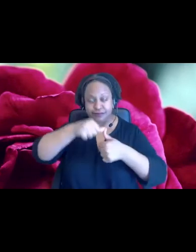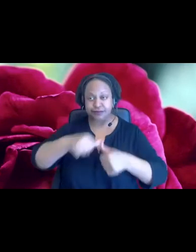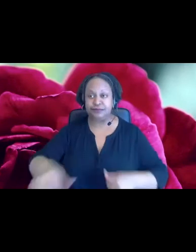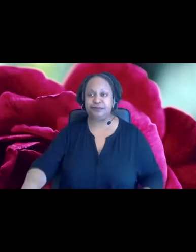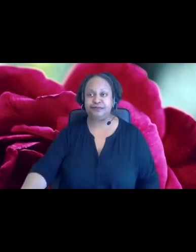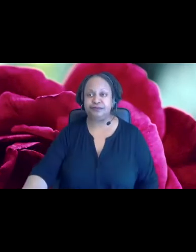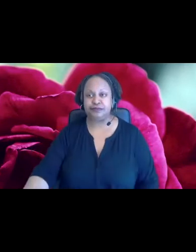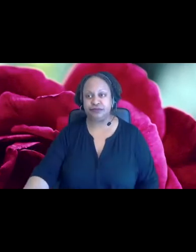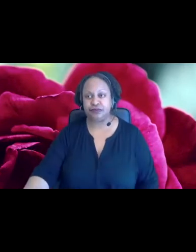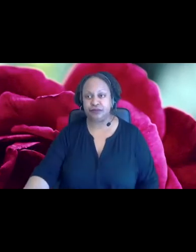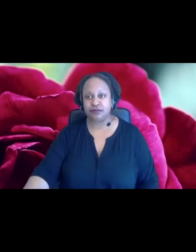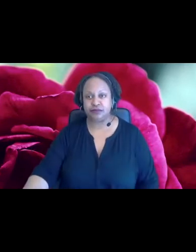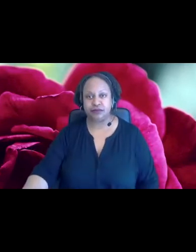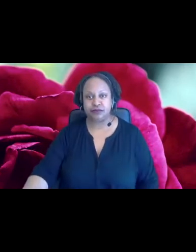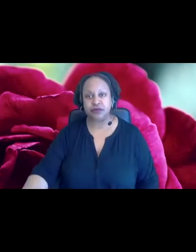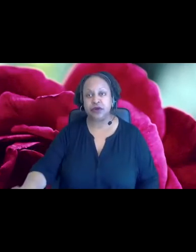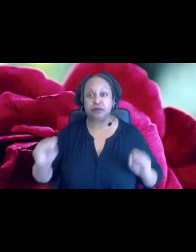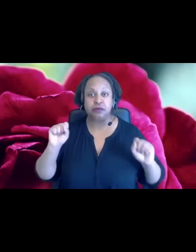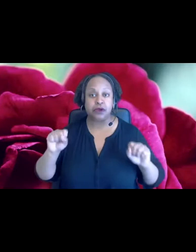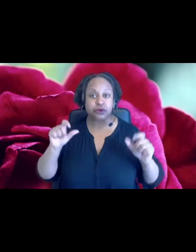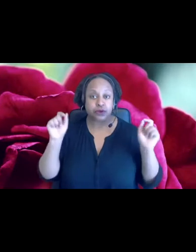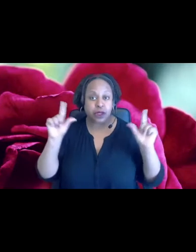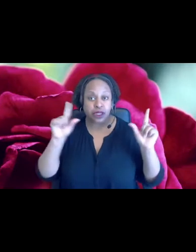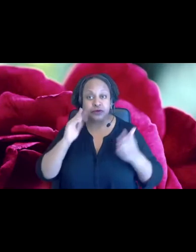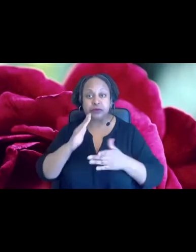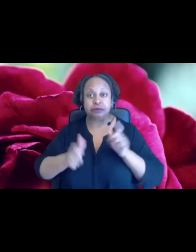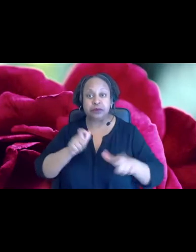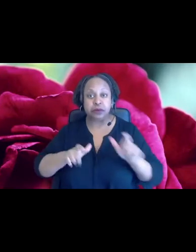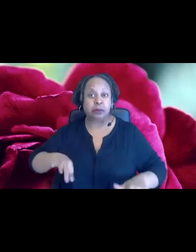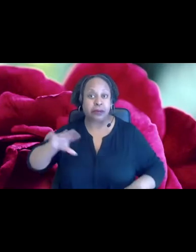That could be a surprise for some taxpayers.